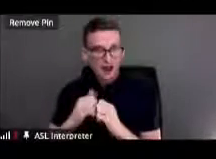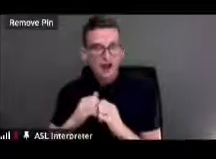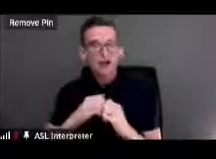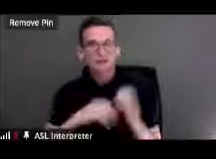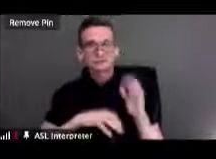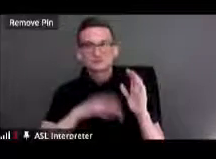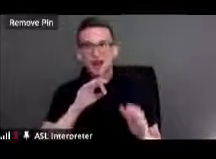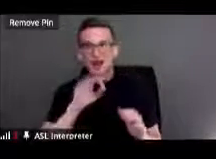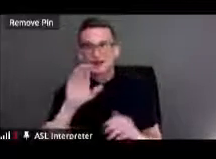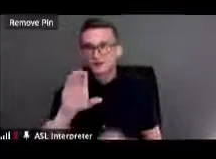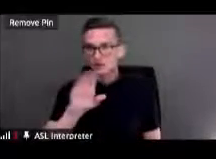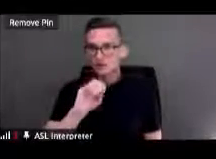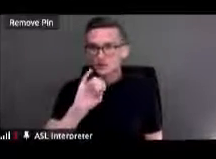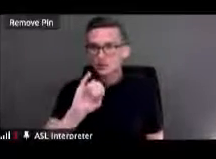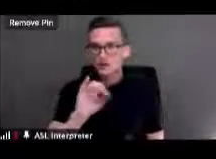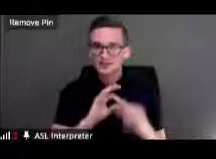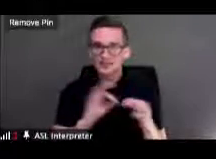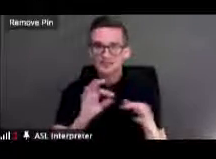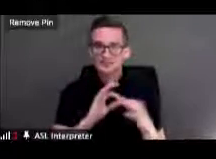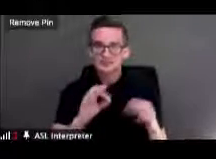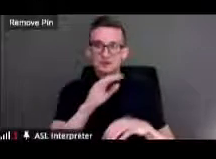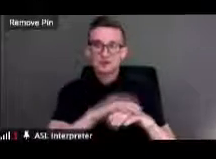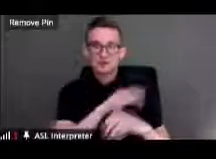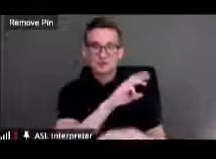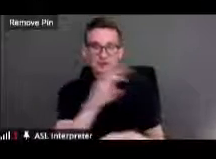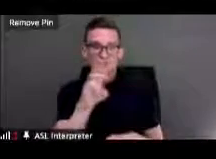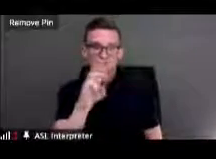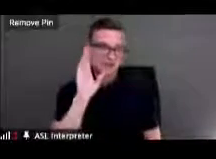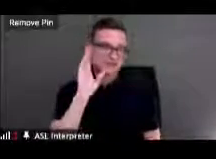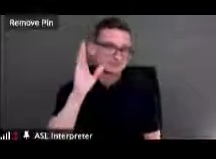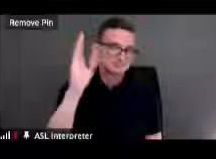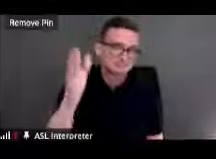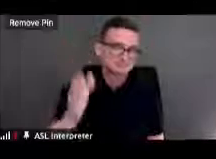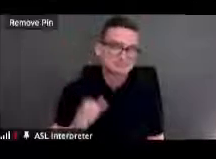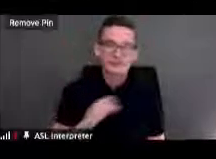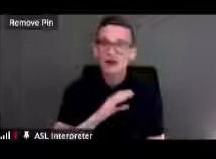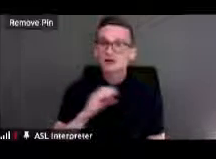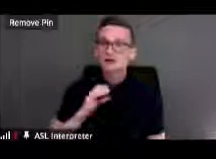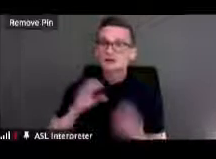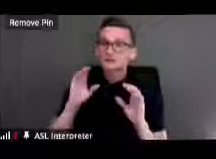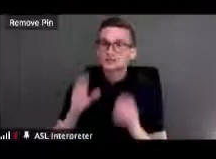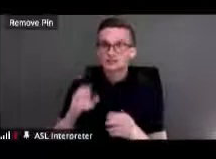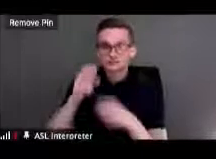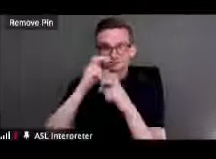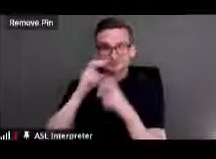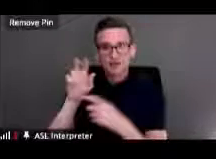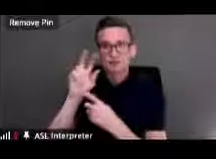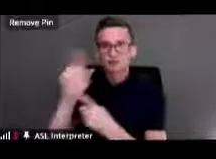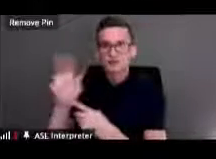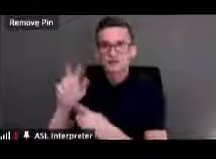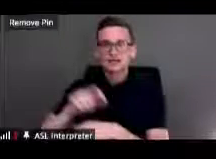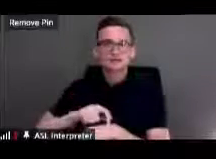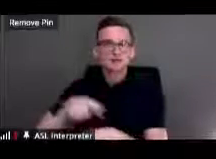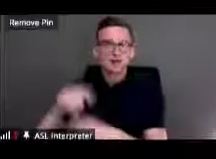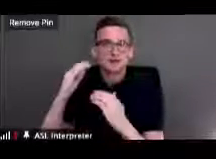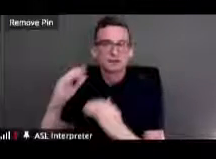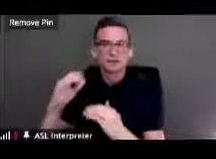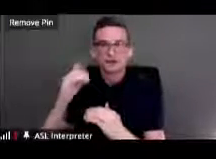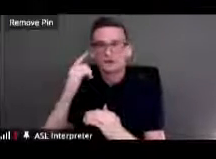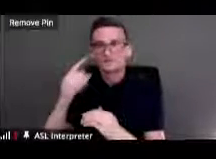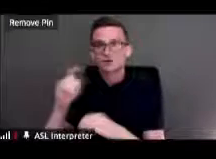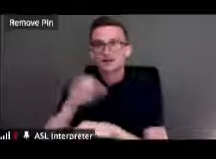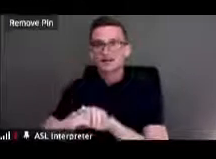testimony on our website at a future date. The commission will be enforcing a 3-minute time limit for English speakers